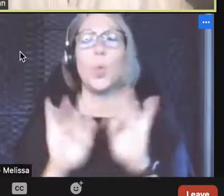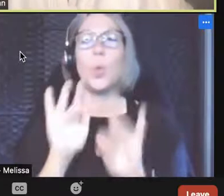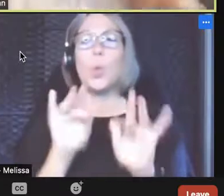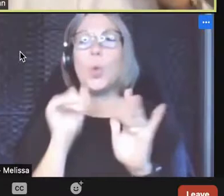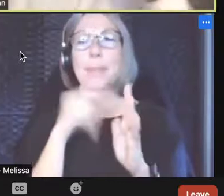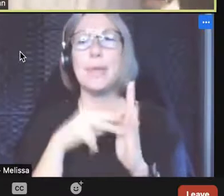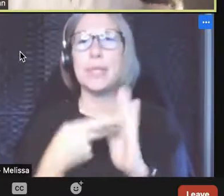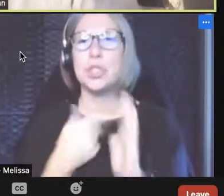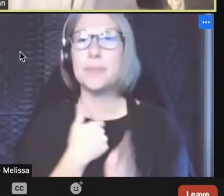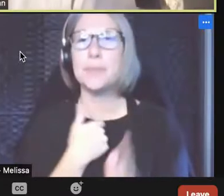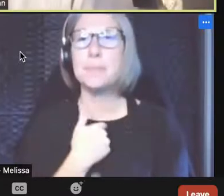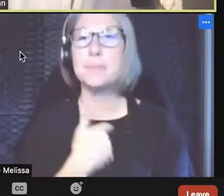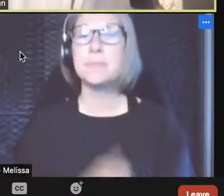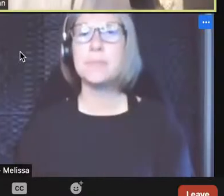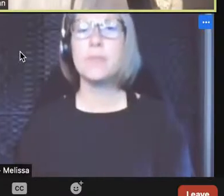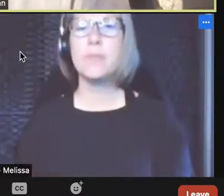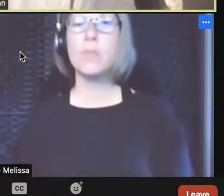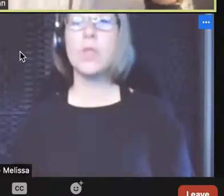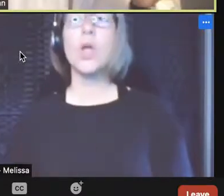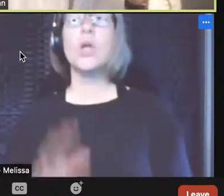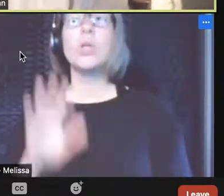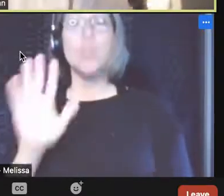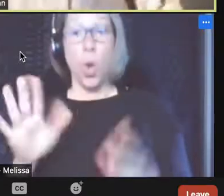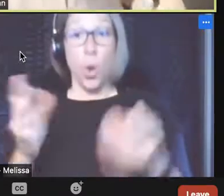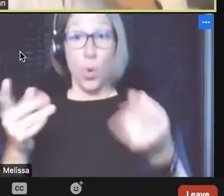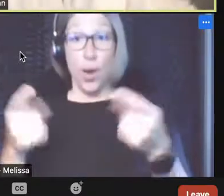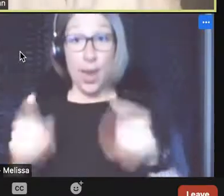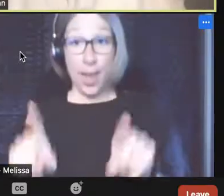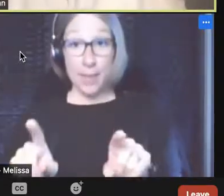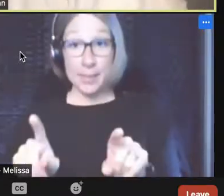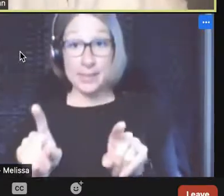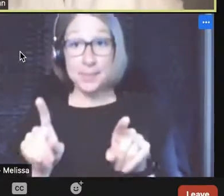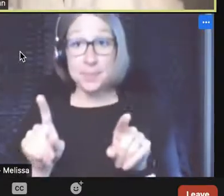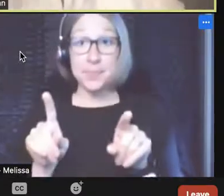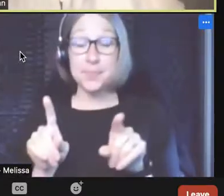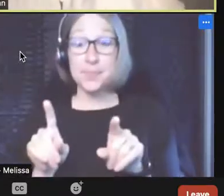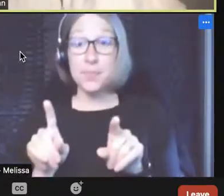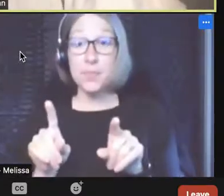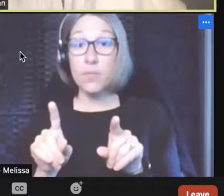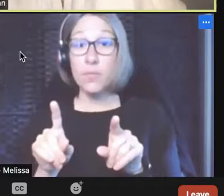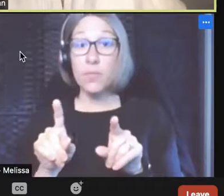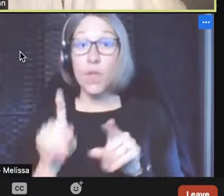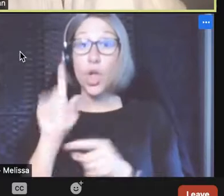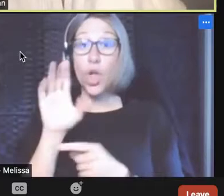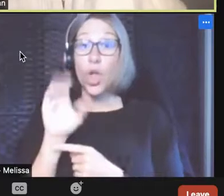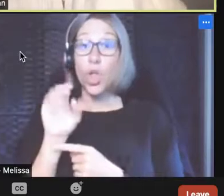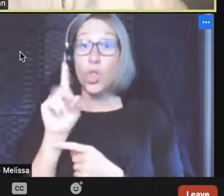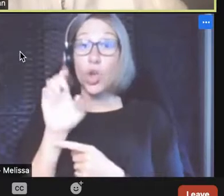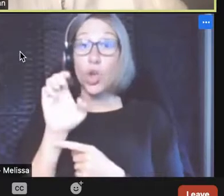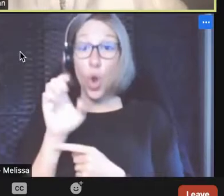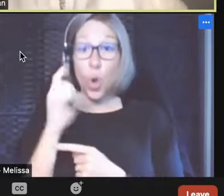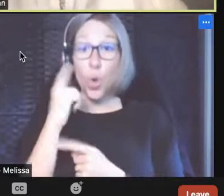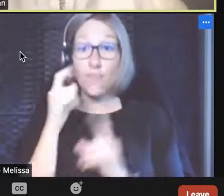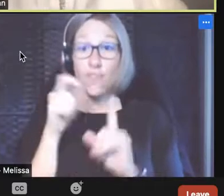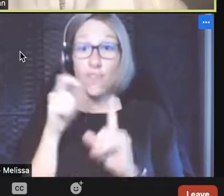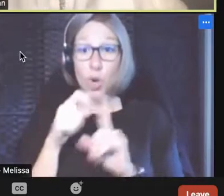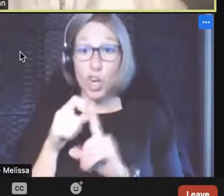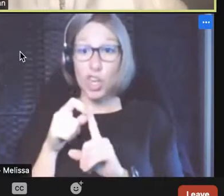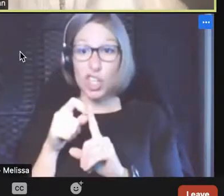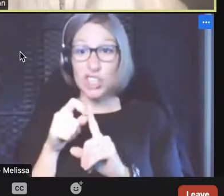yet. So what happens here is that the code for words is